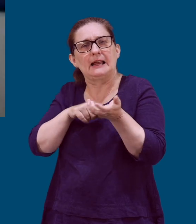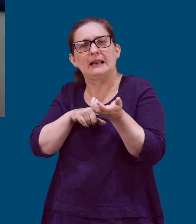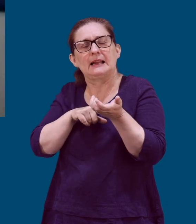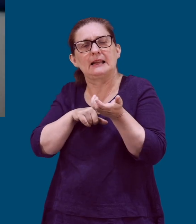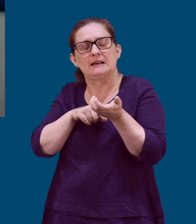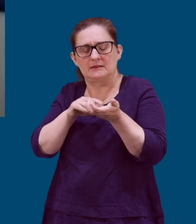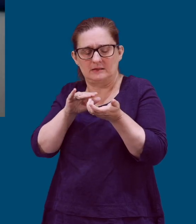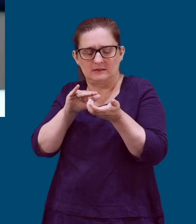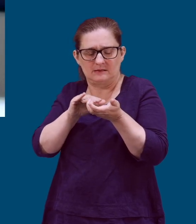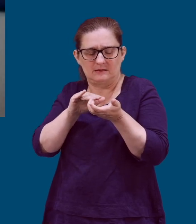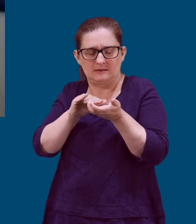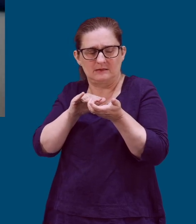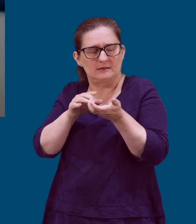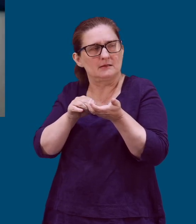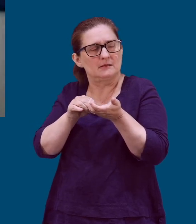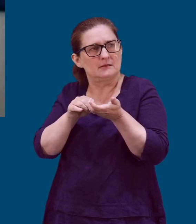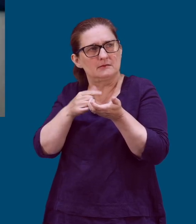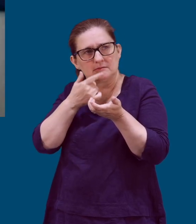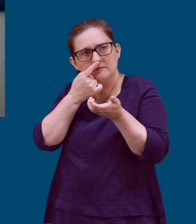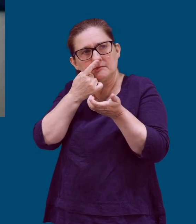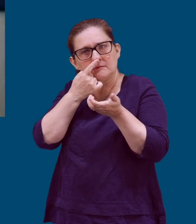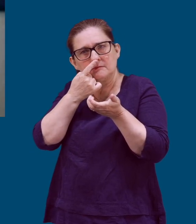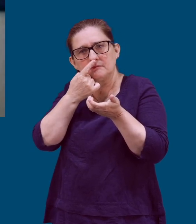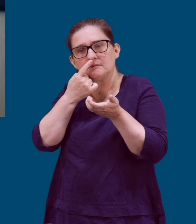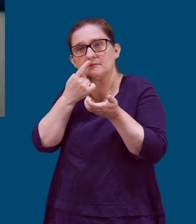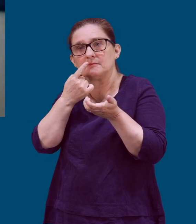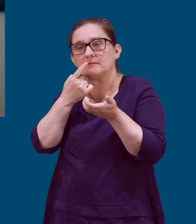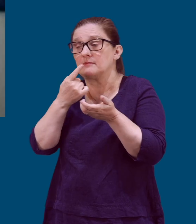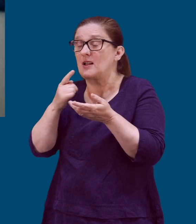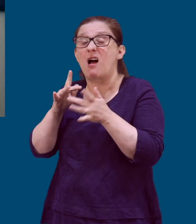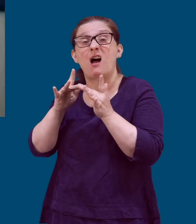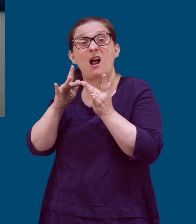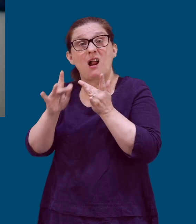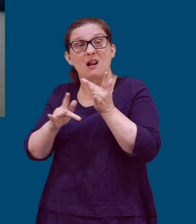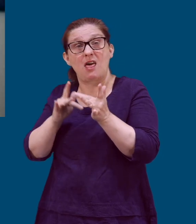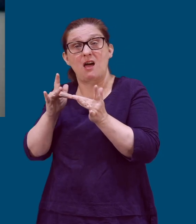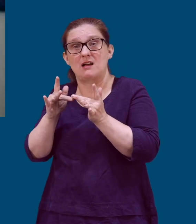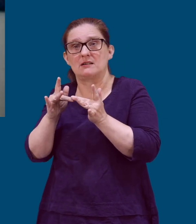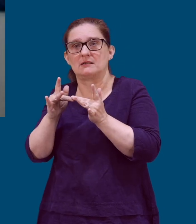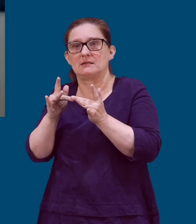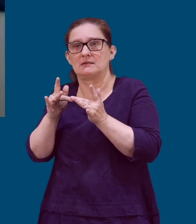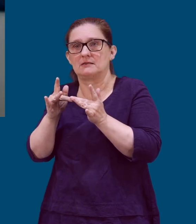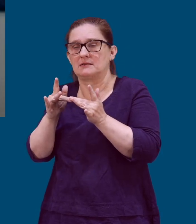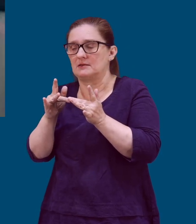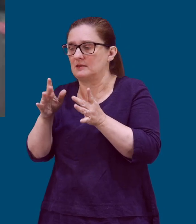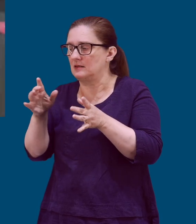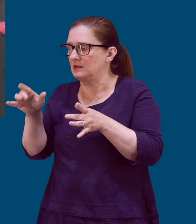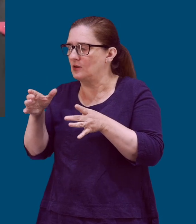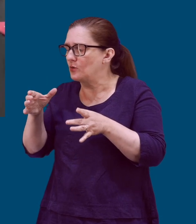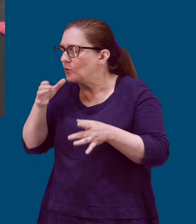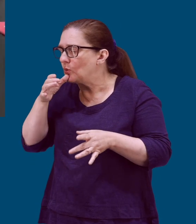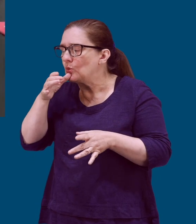Maybe push your fingers into the clay. And for those of you online, take a sip of your